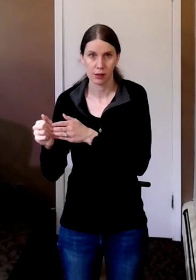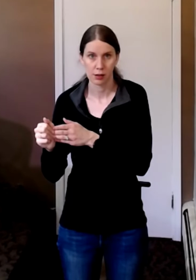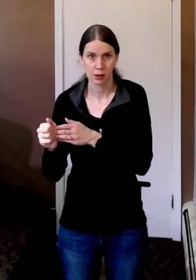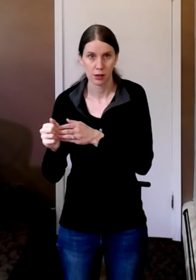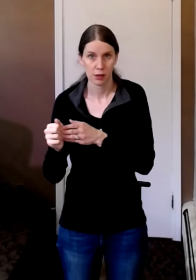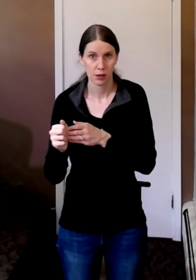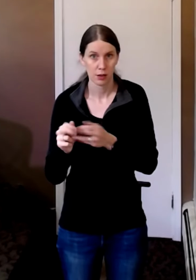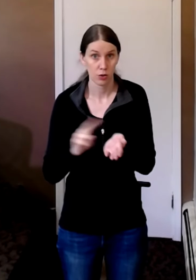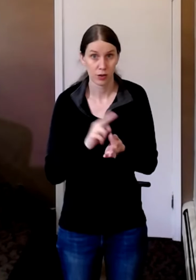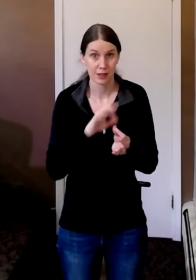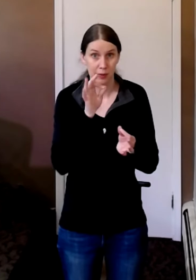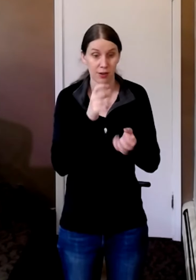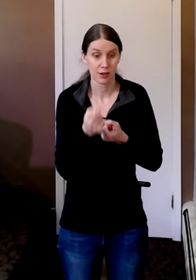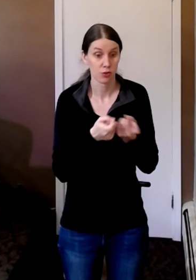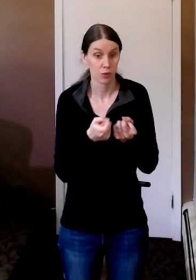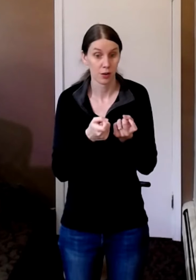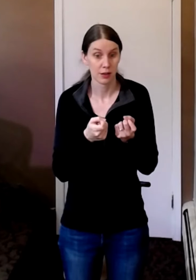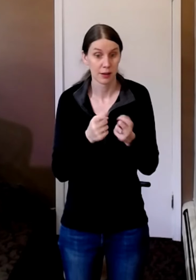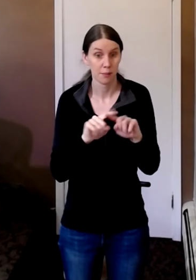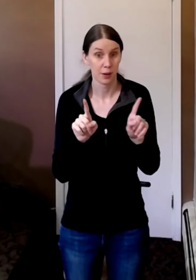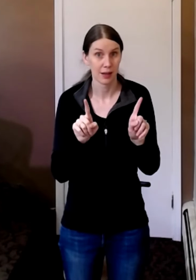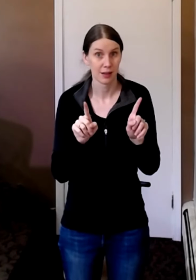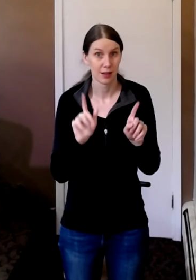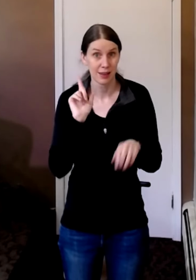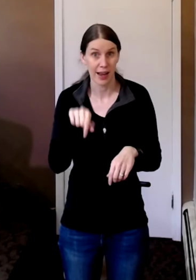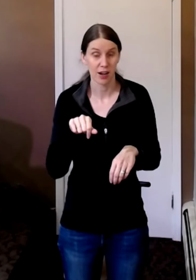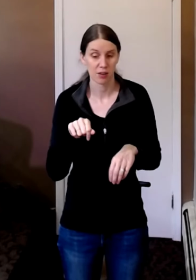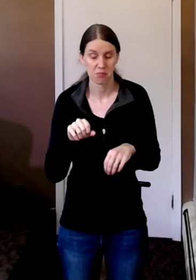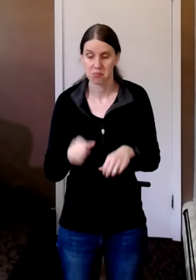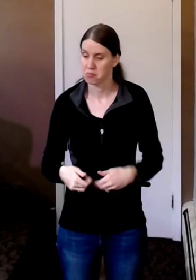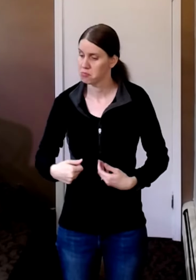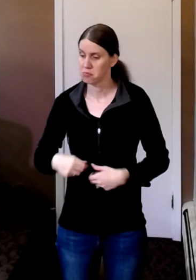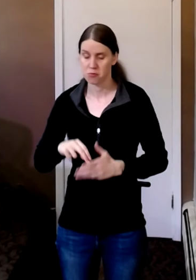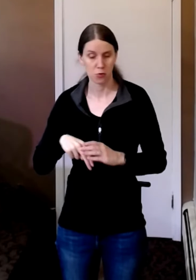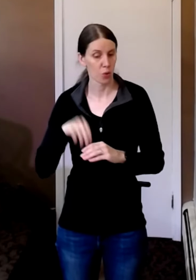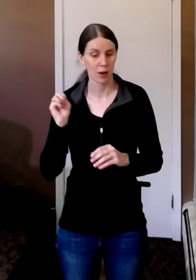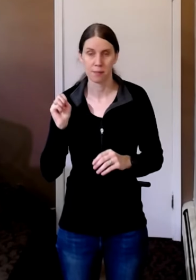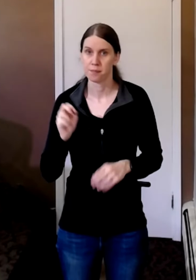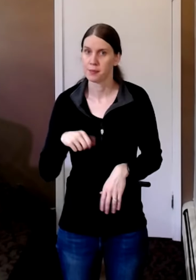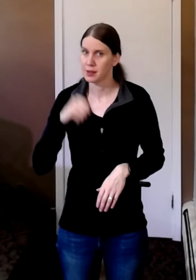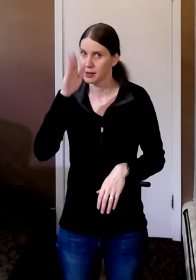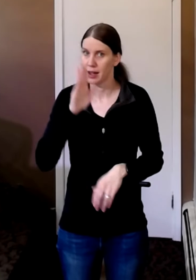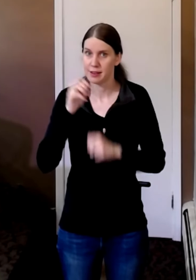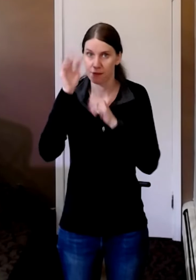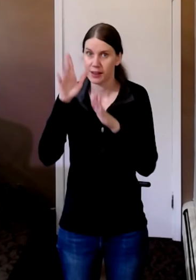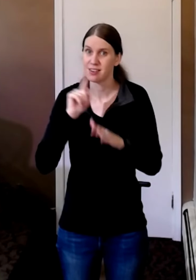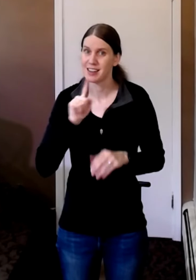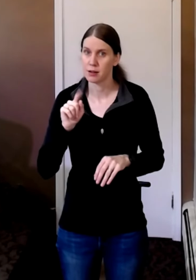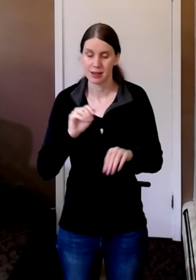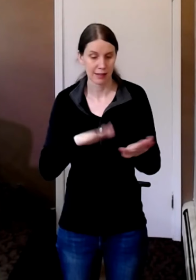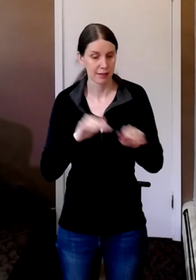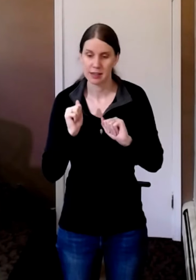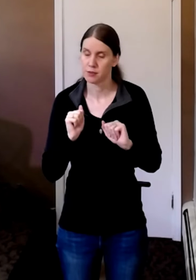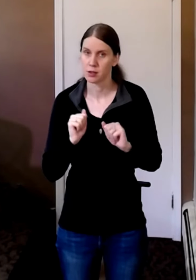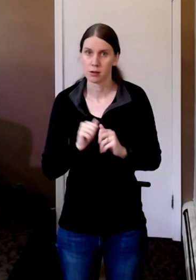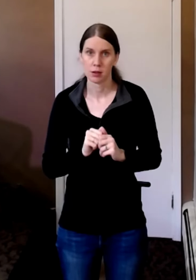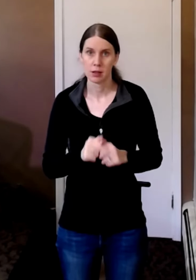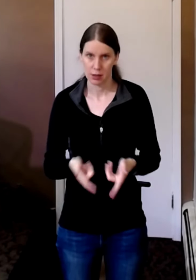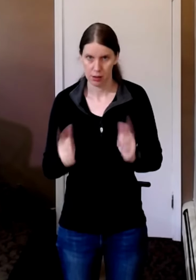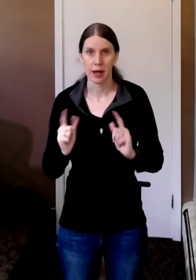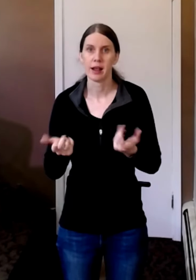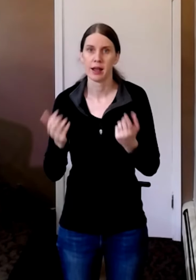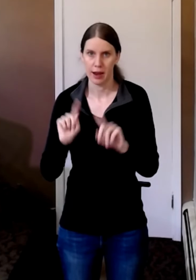the reins, the Holy Spirit, is saying, let it go. Jesus Christ, God the Father, is saying, let it go. Let it come to its